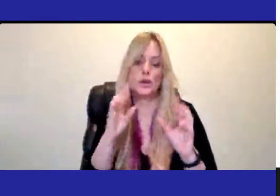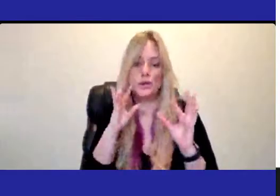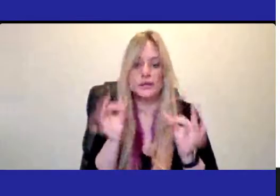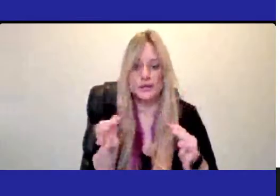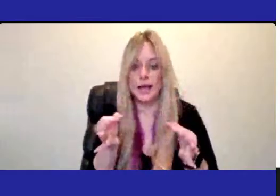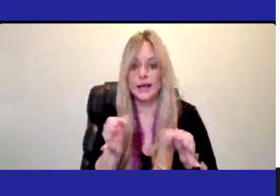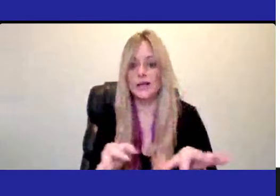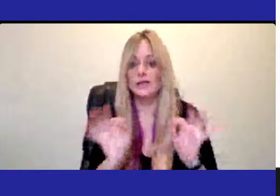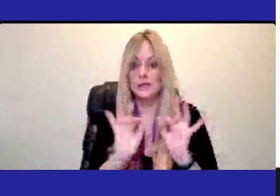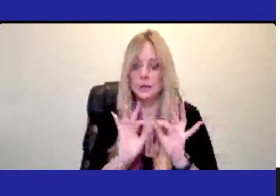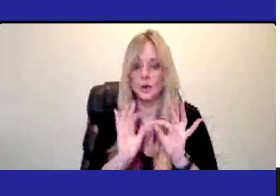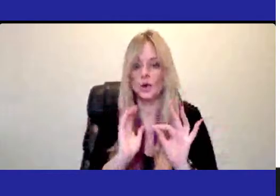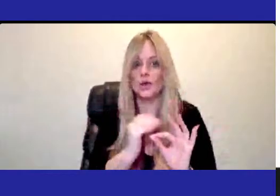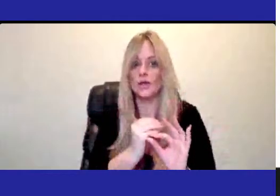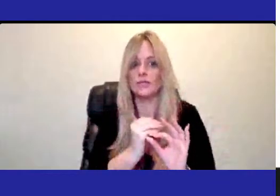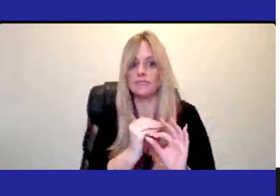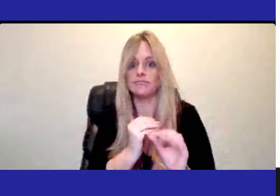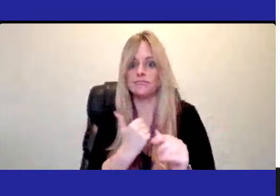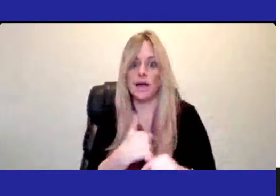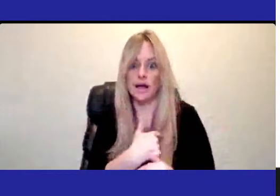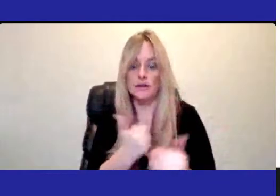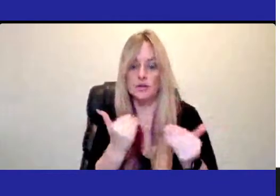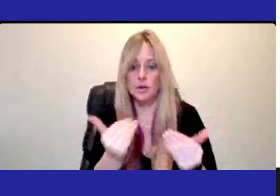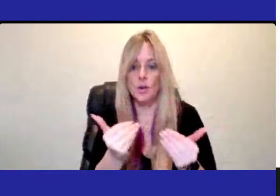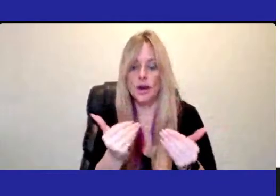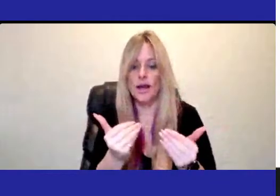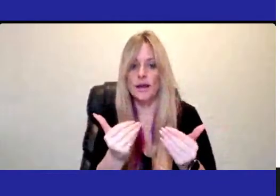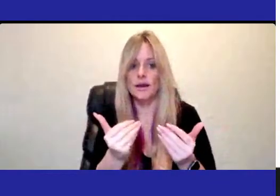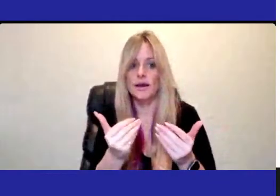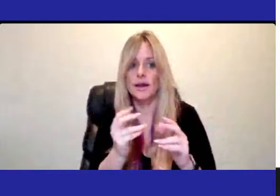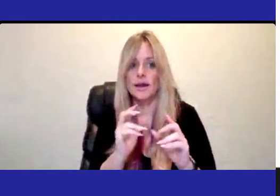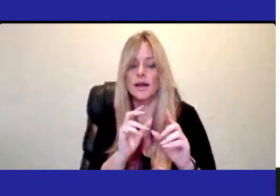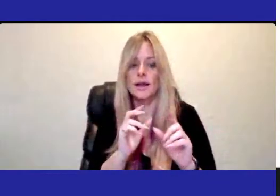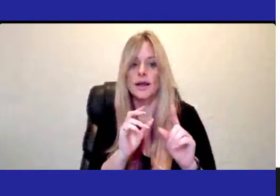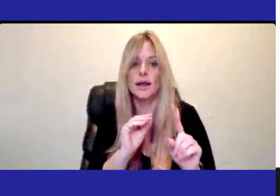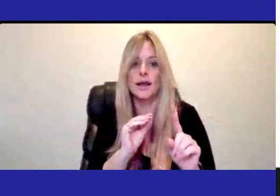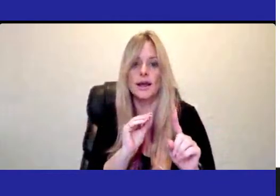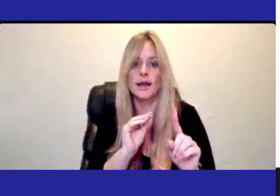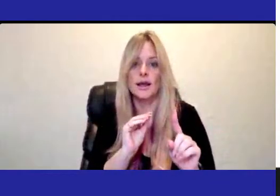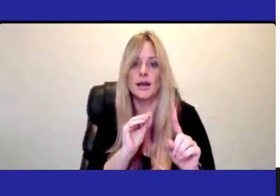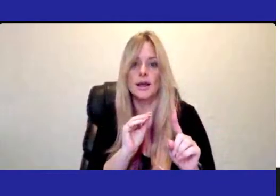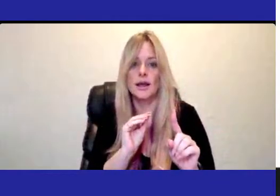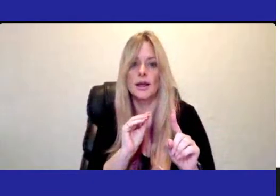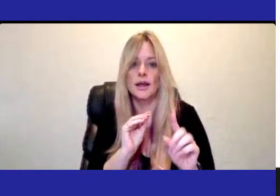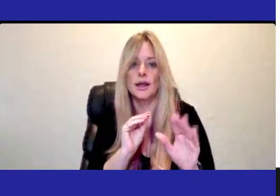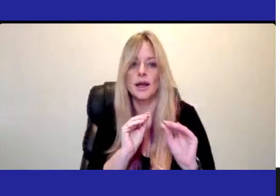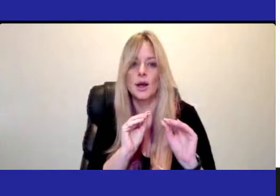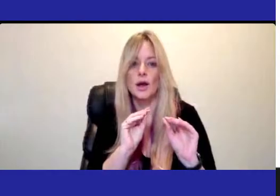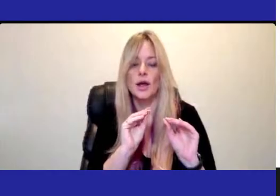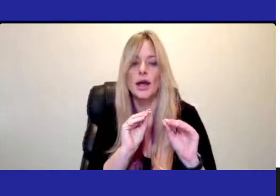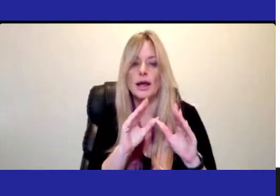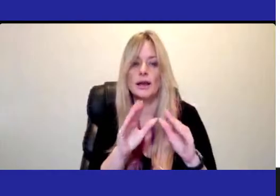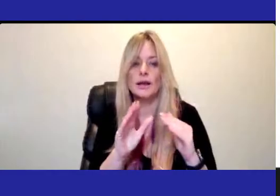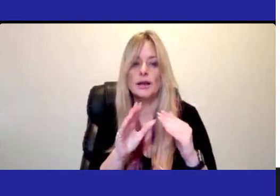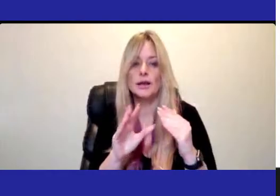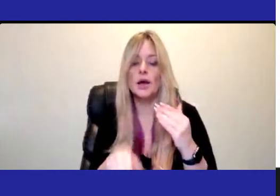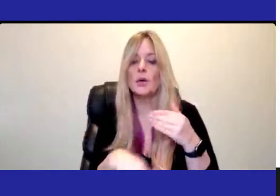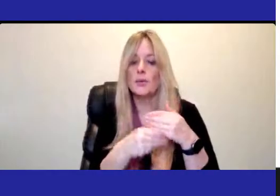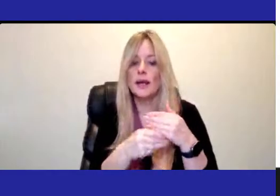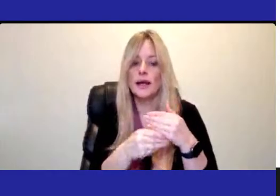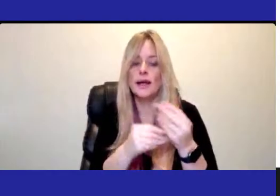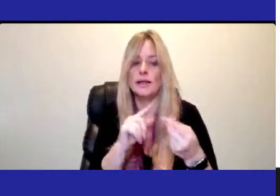worth our putting some of our slots to it to pay for it. Is that's accurate? Yes, It is and actually, if I